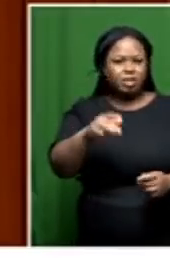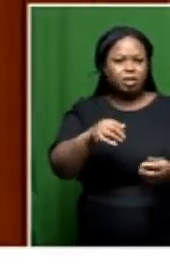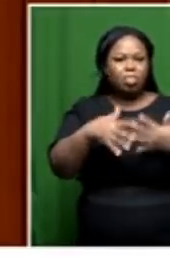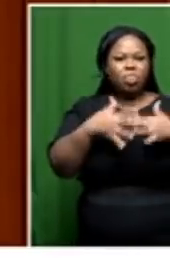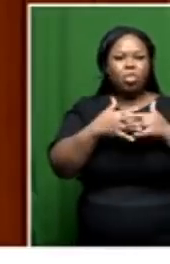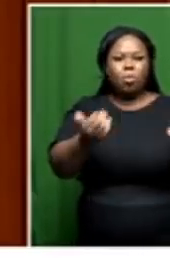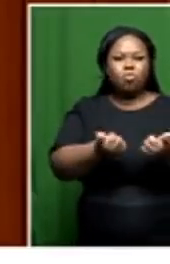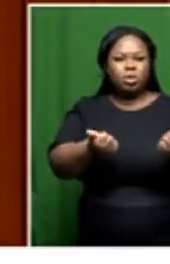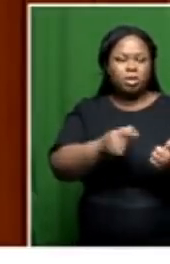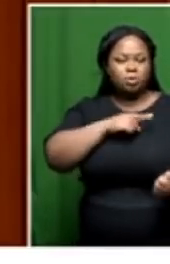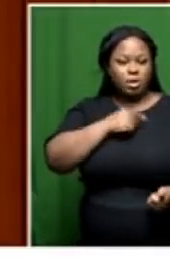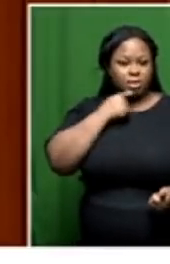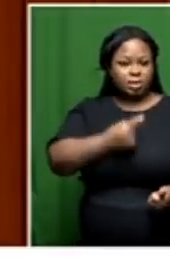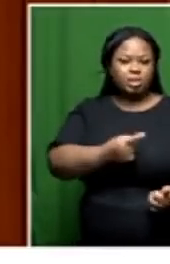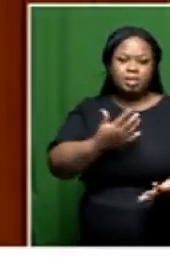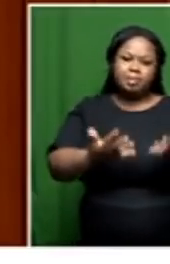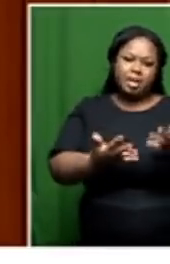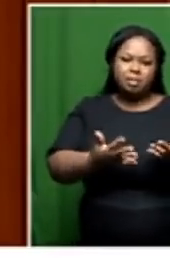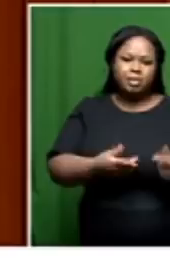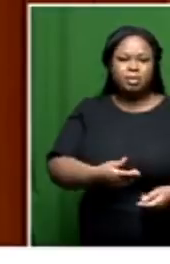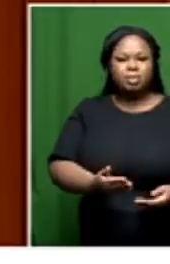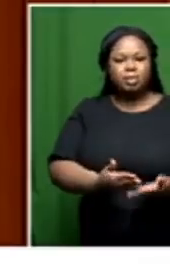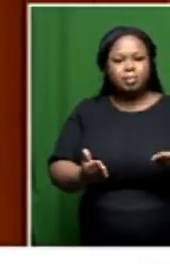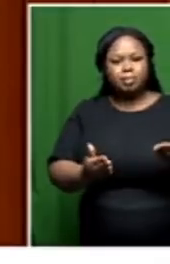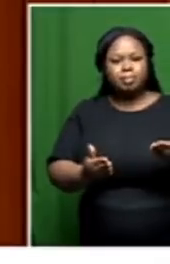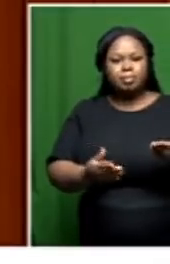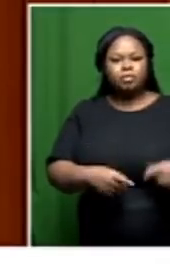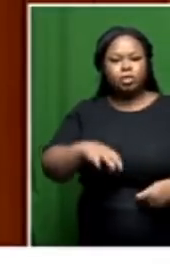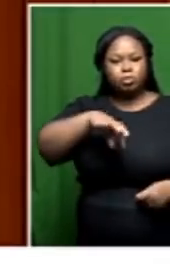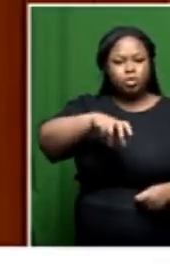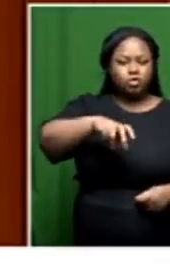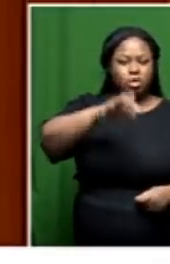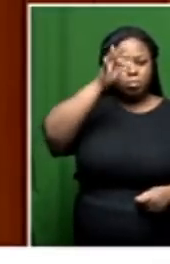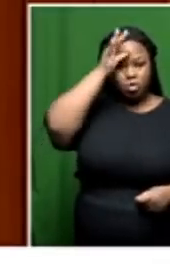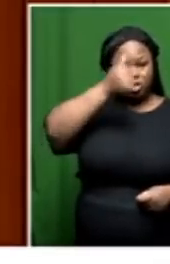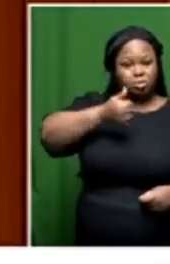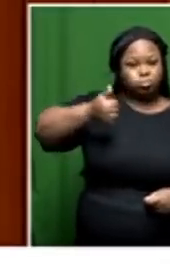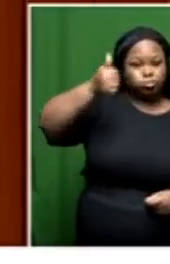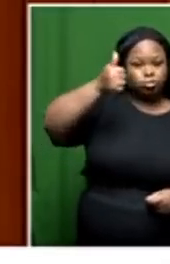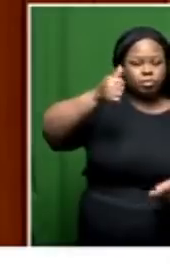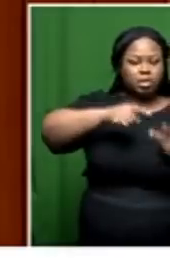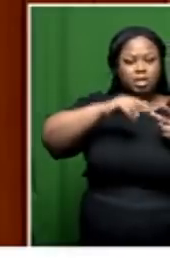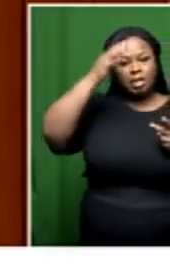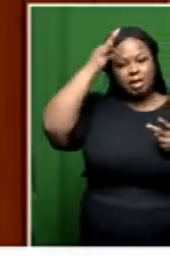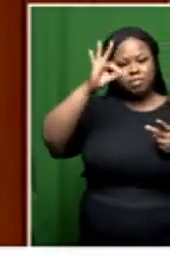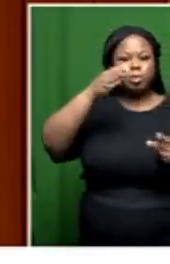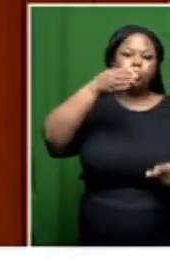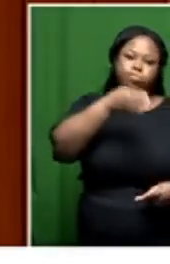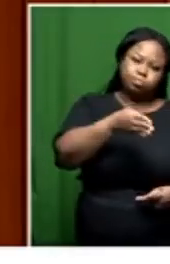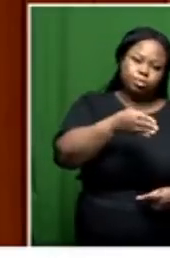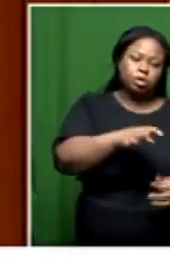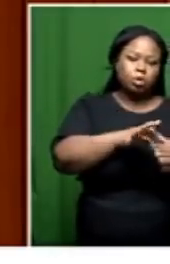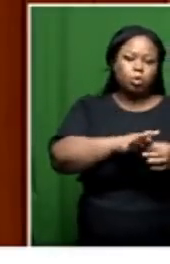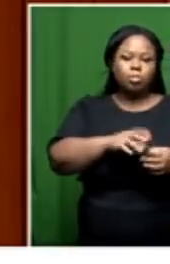that, or alluding to the fact that there may have been top brass of the provincial police as well as government at the home of